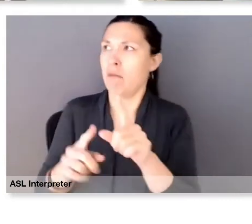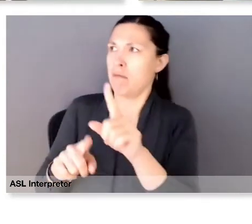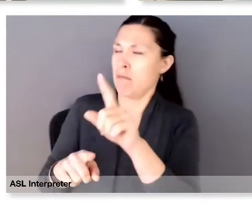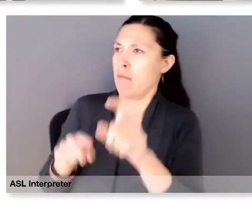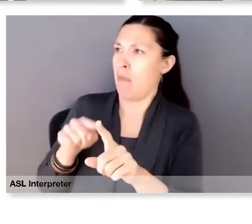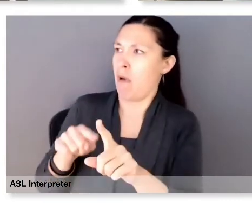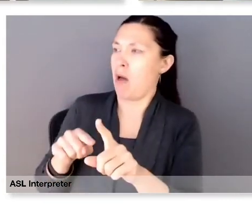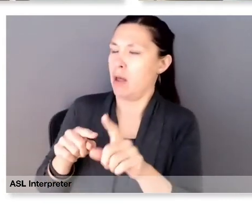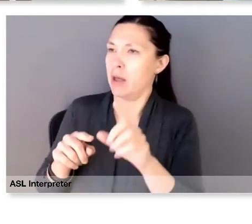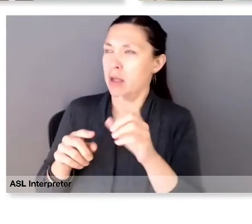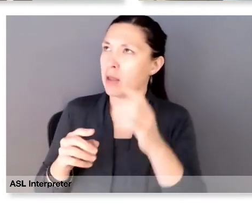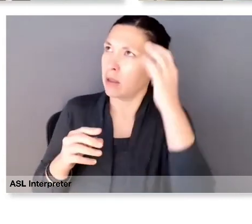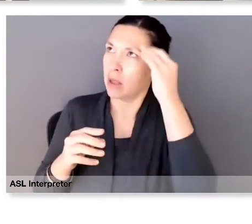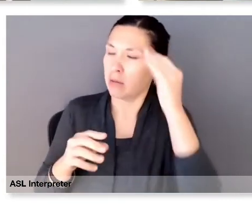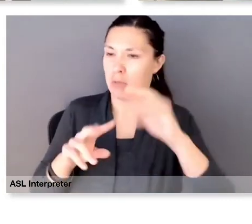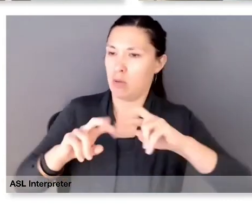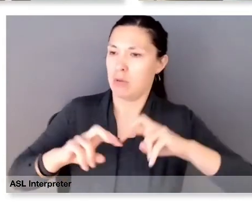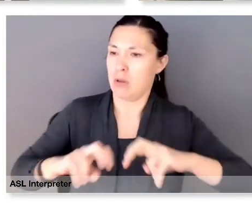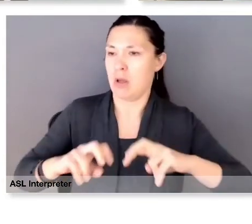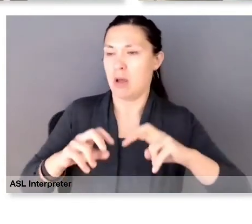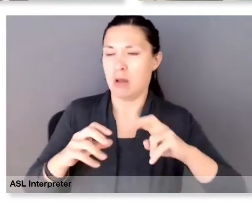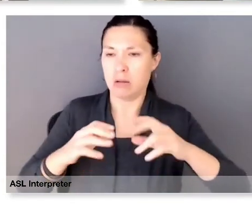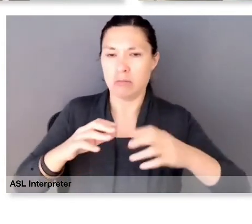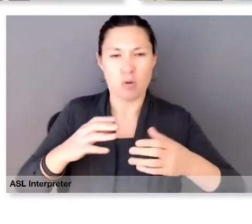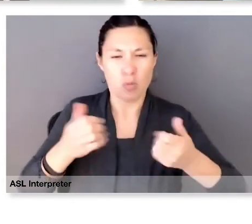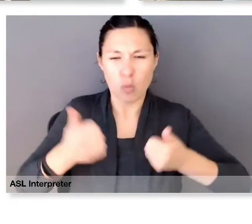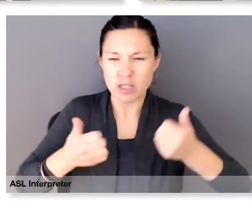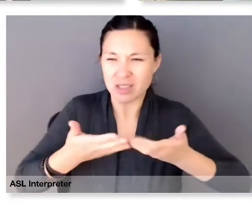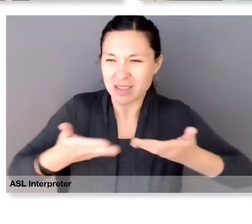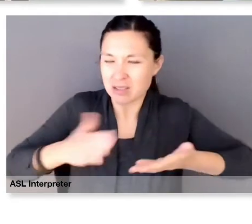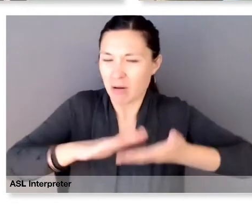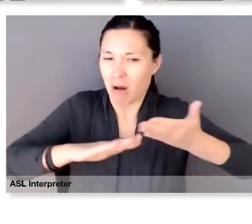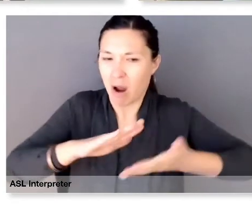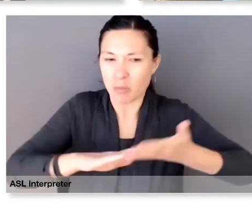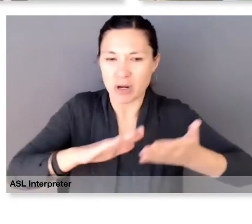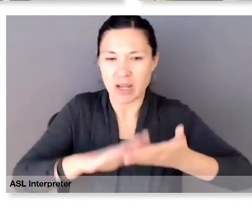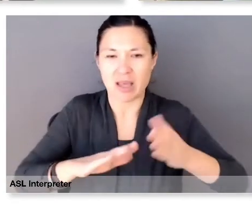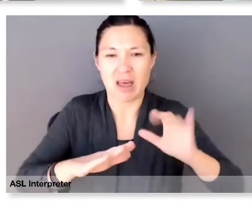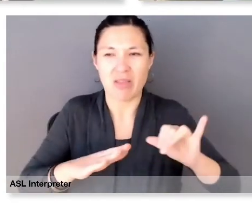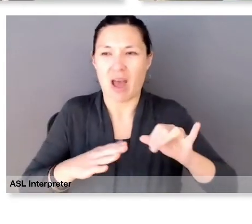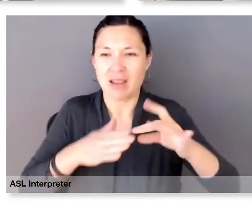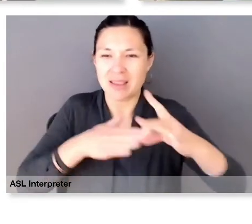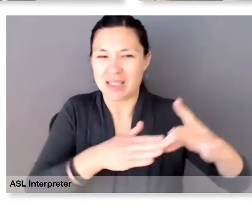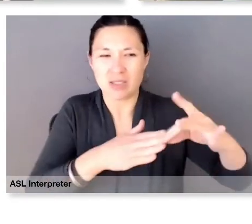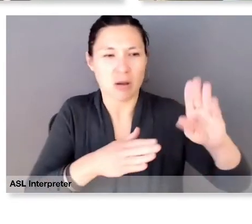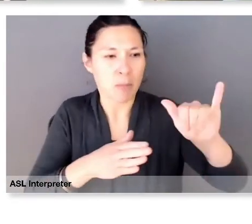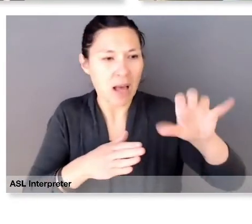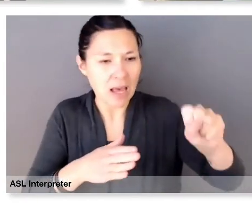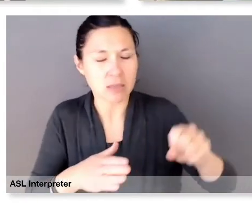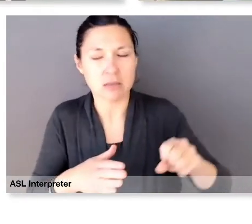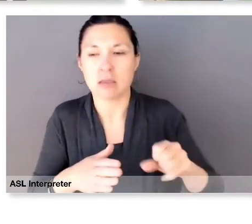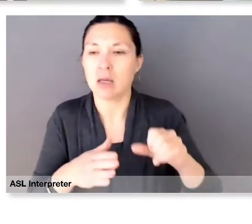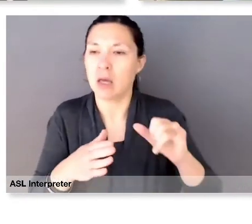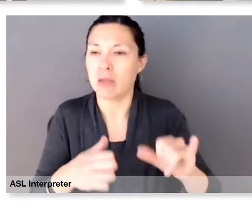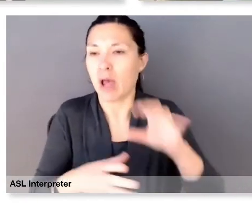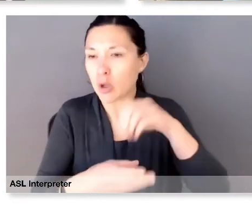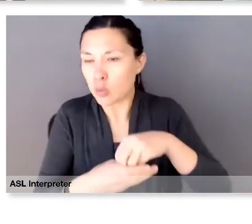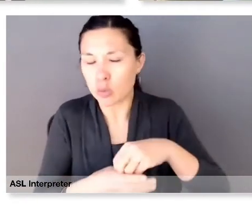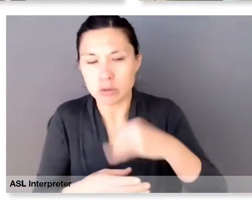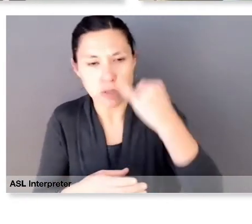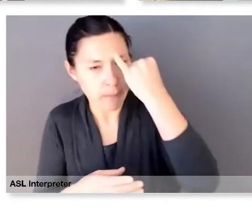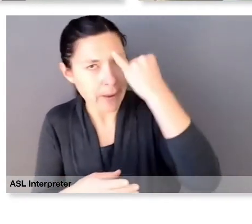impose bias. And to provoke those kind of questions, then imagination, aesthetics,